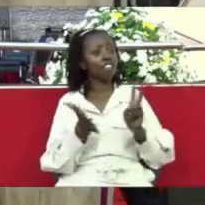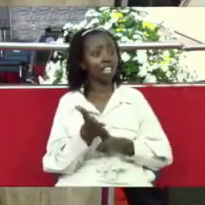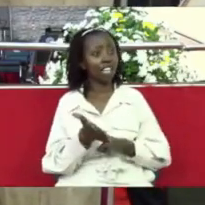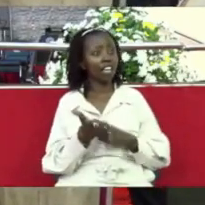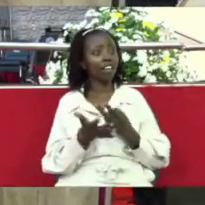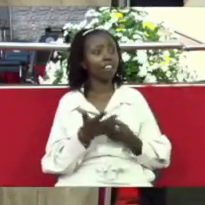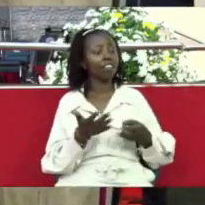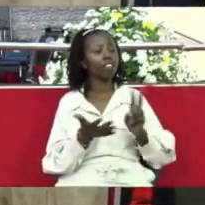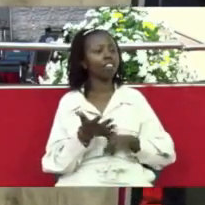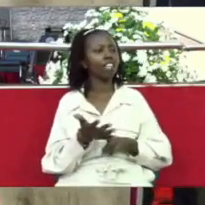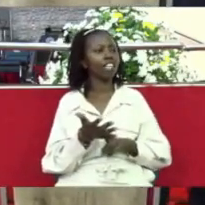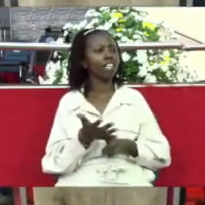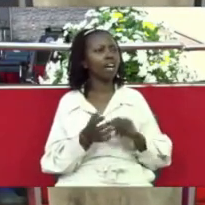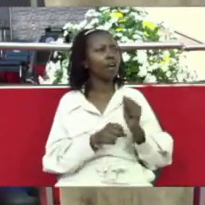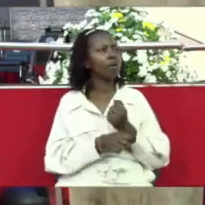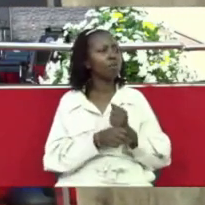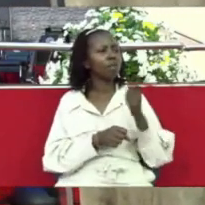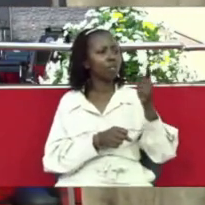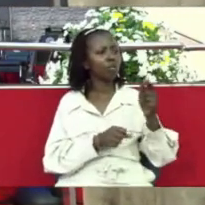keep you on the ground.